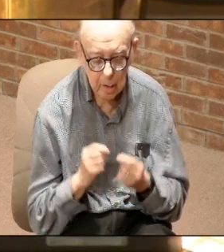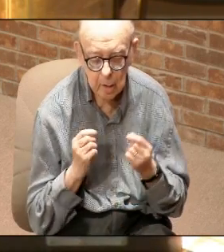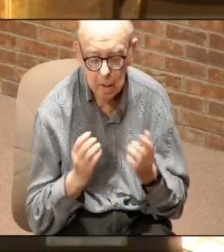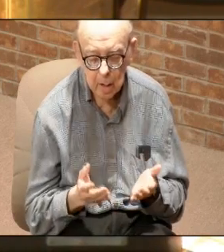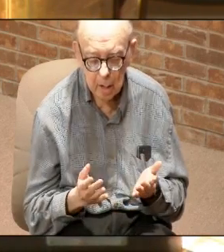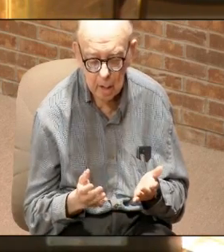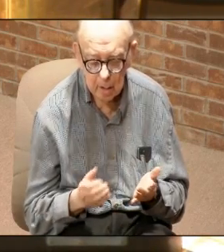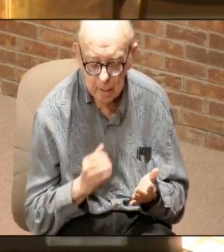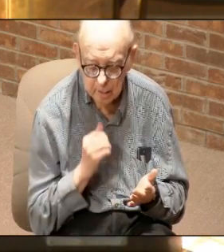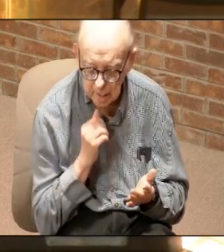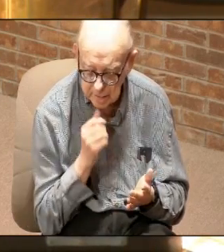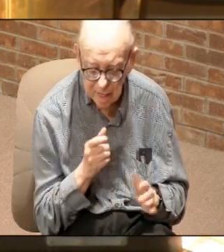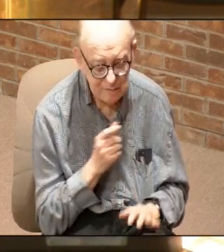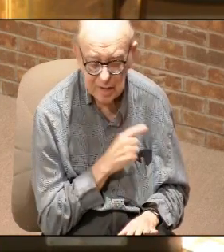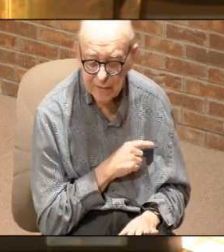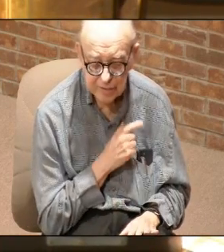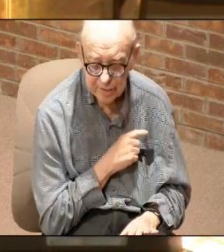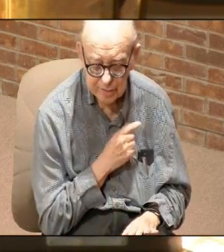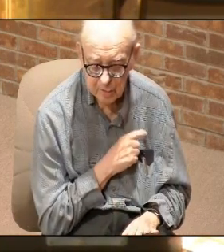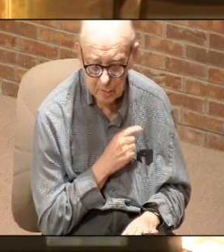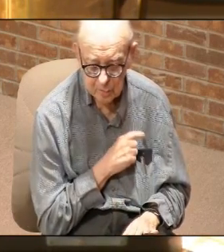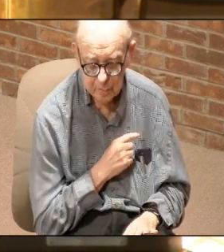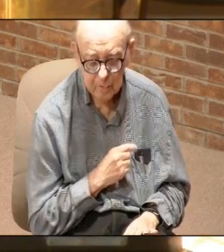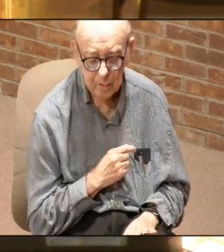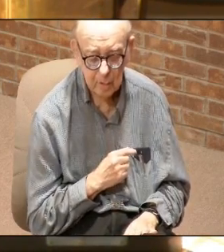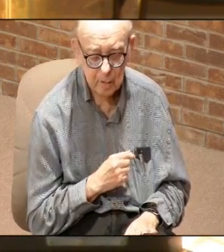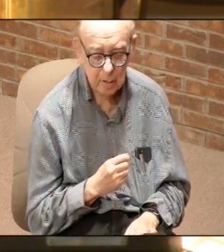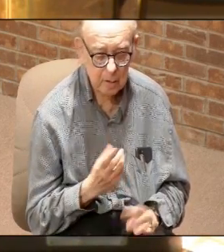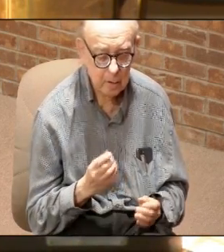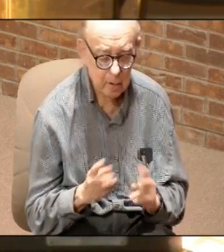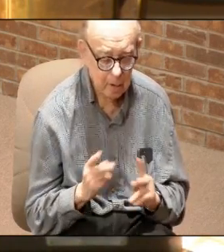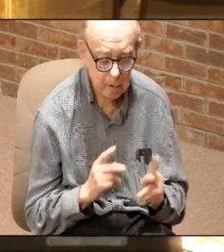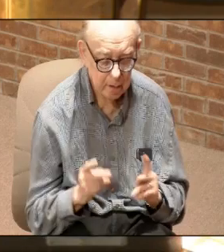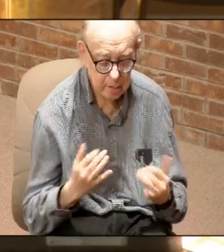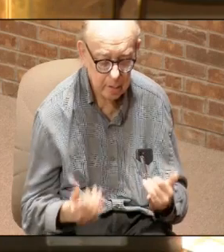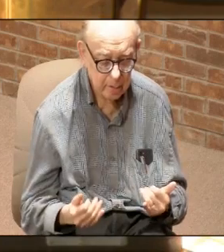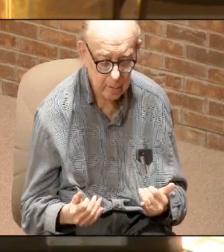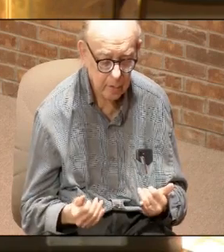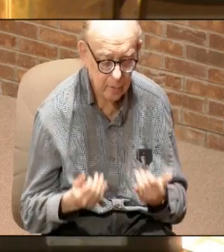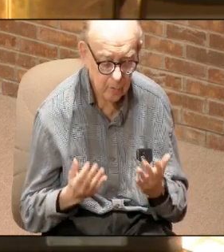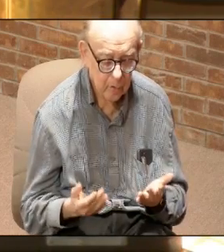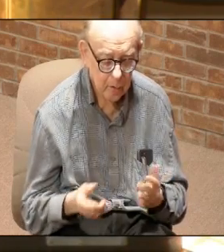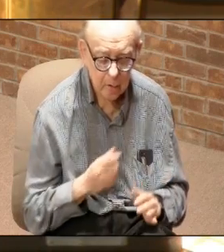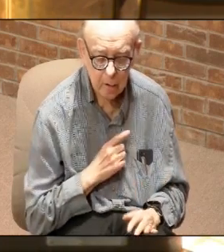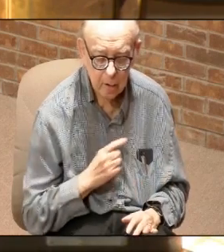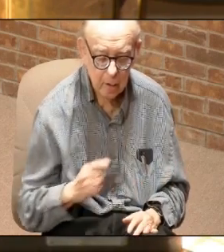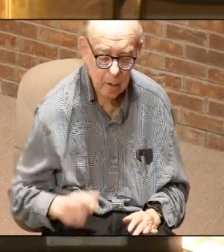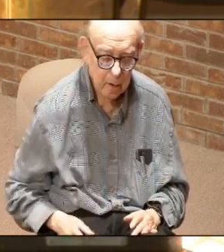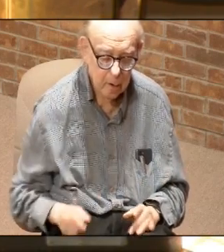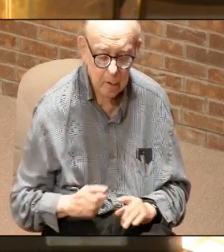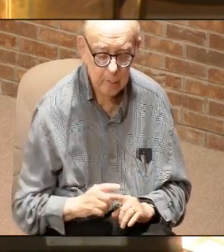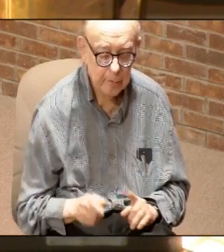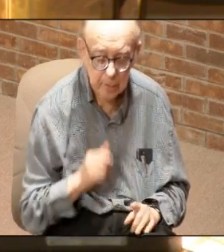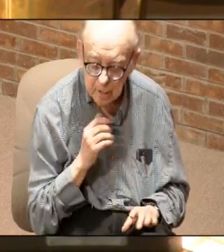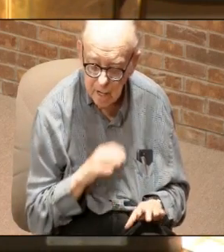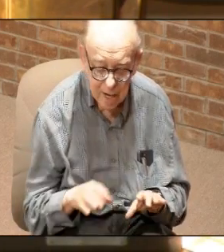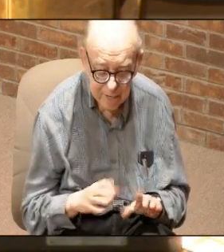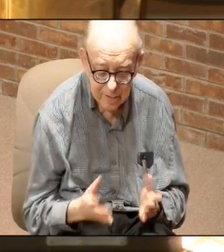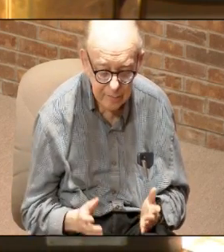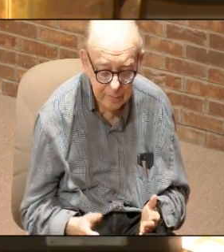waiting is not laziness. There's a lot of people today that are waiting on the Lord, but they're not